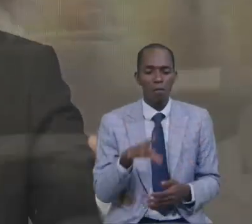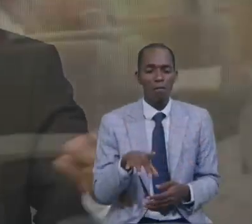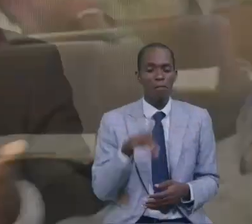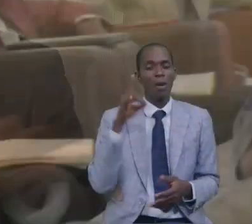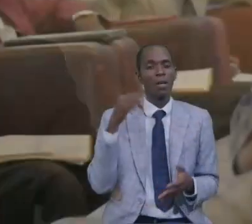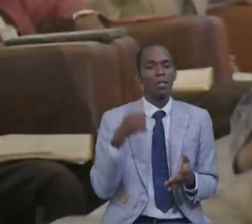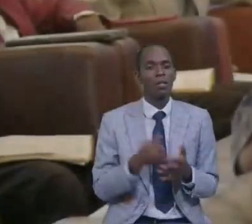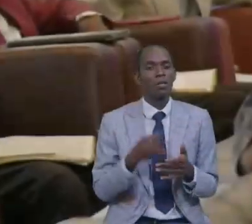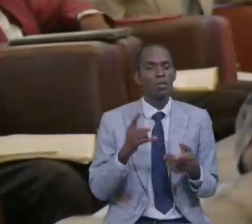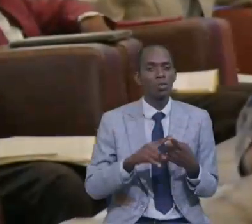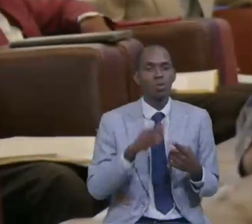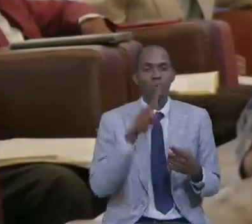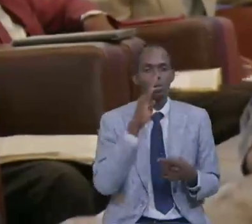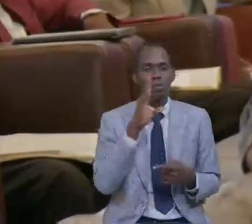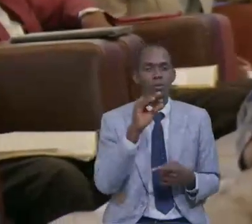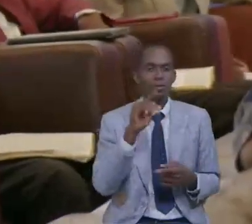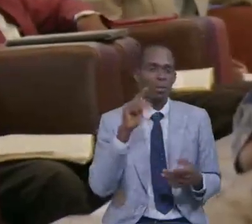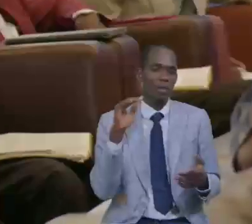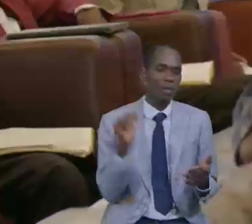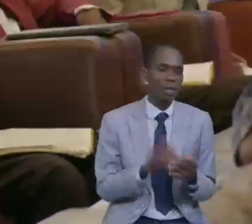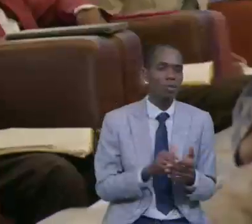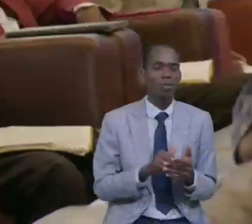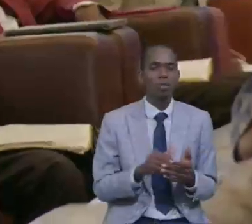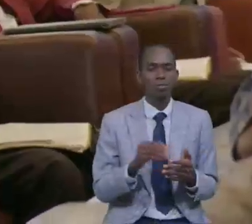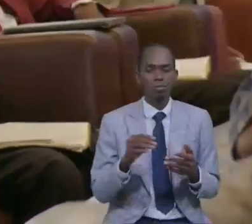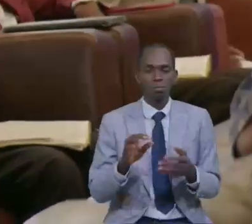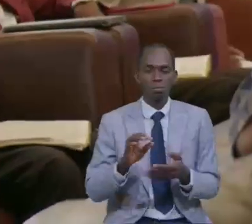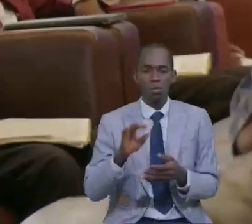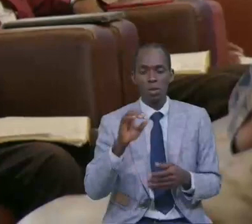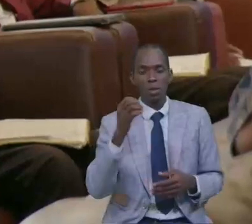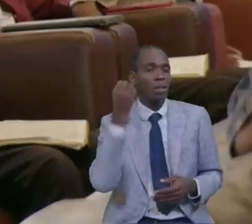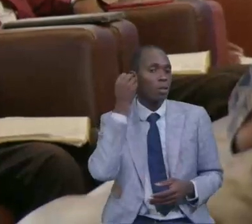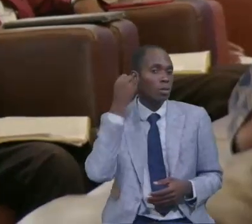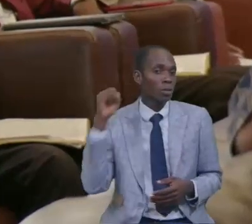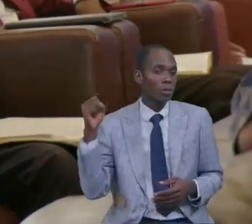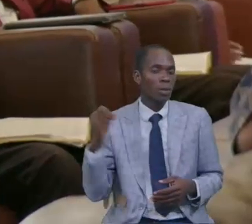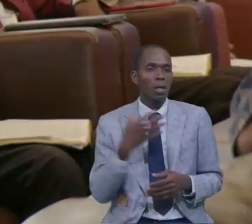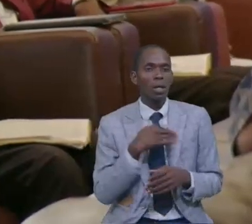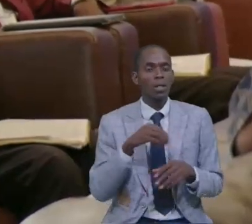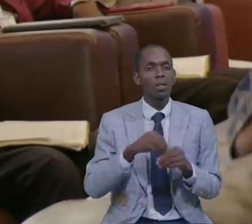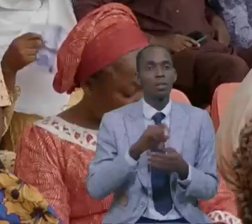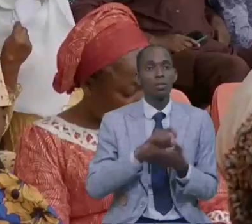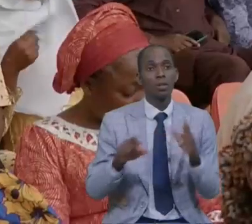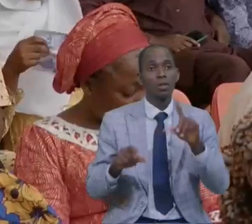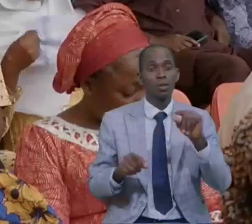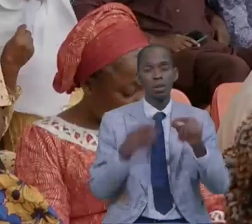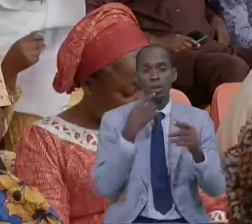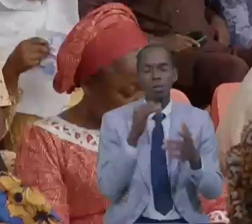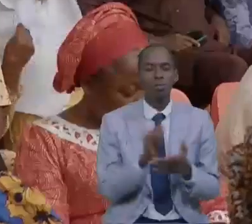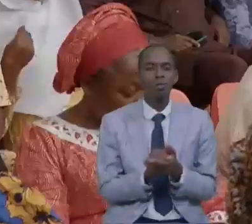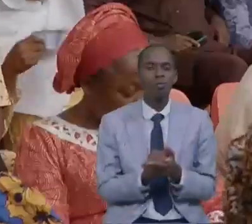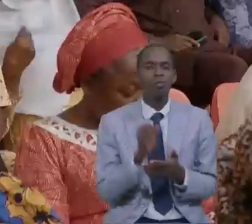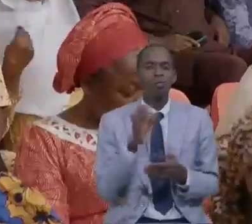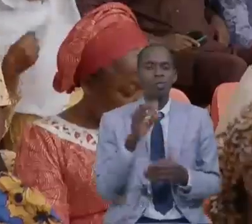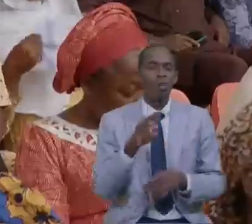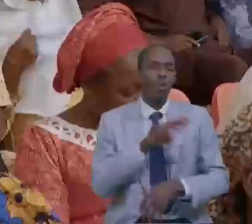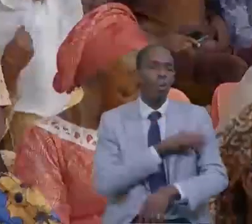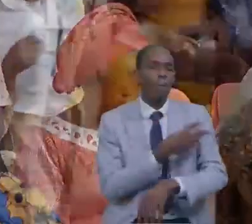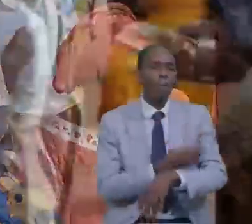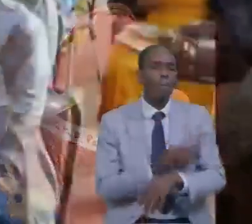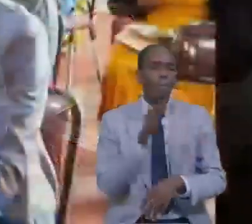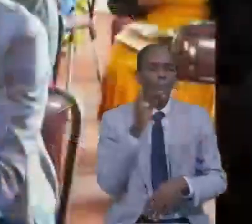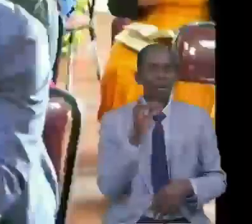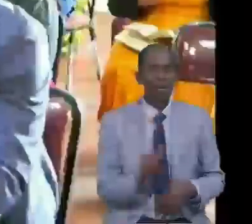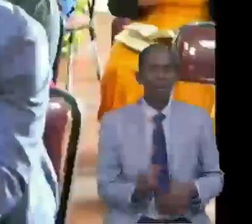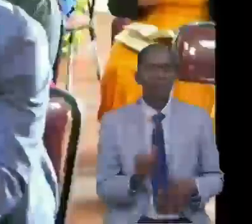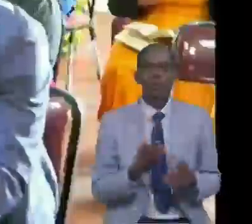so mightily grew the word of God and prevailed. That's salvation. When you say,